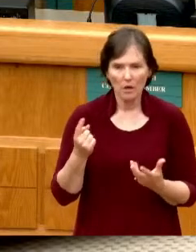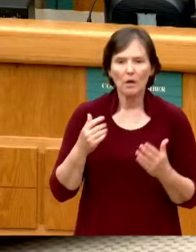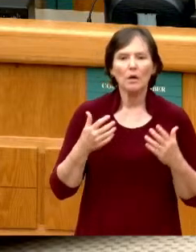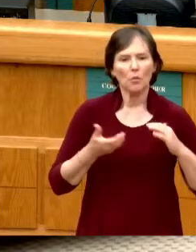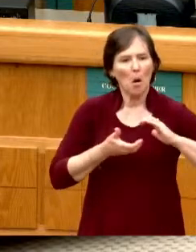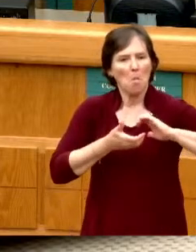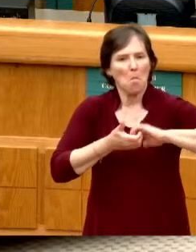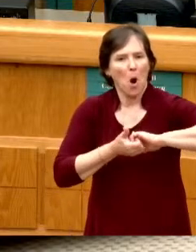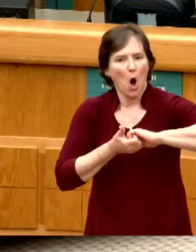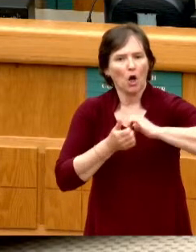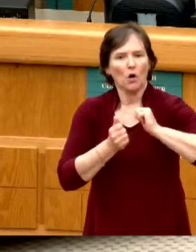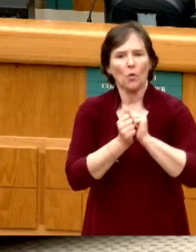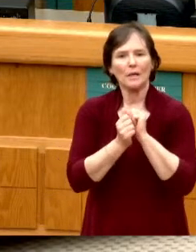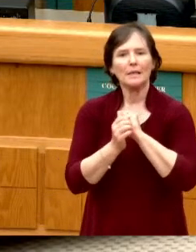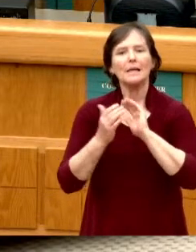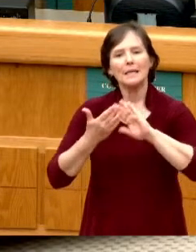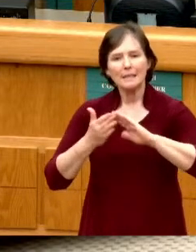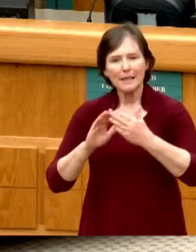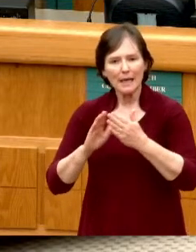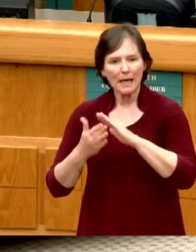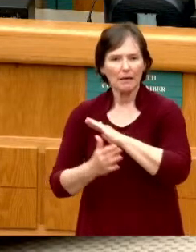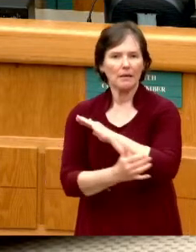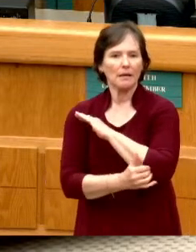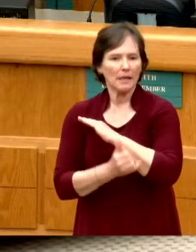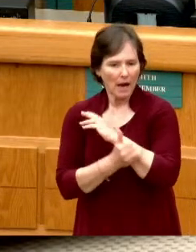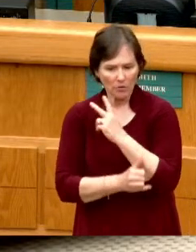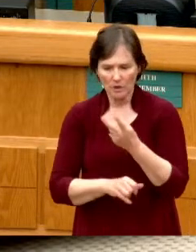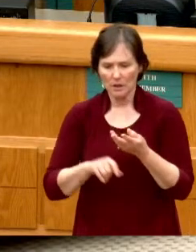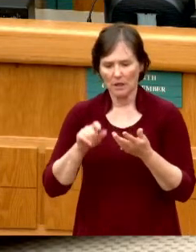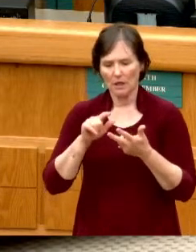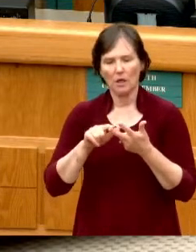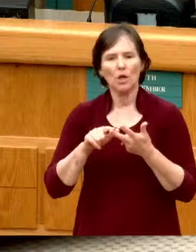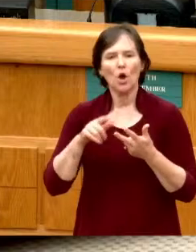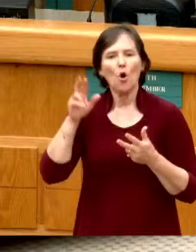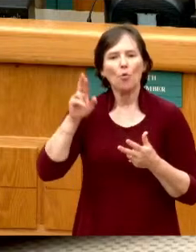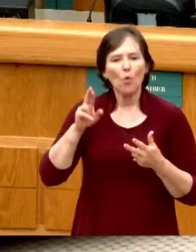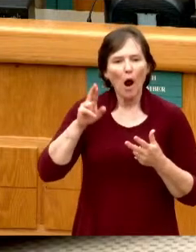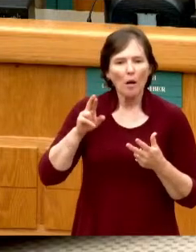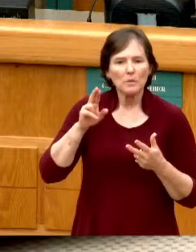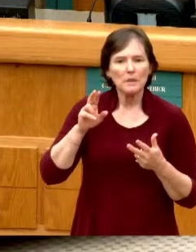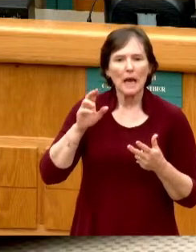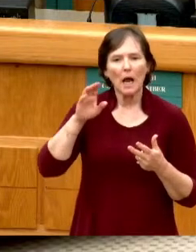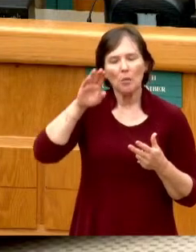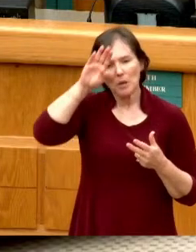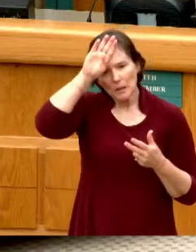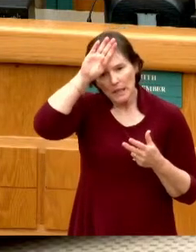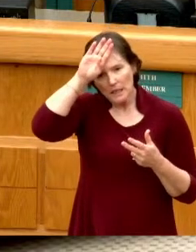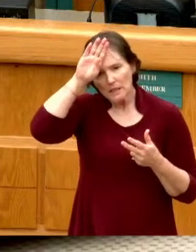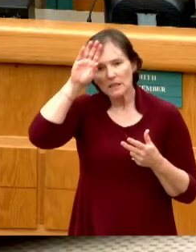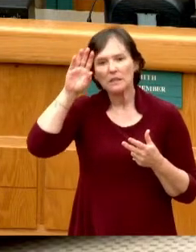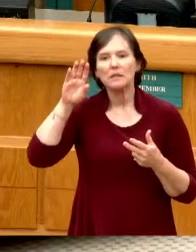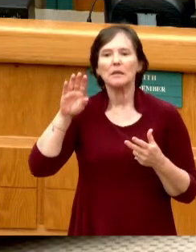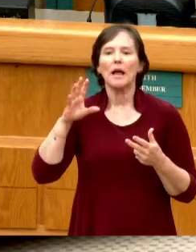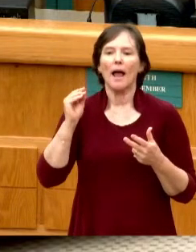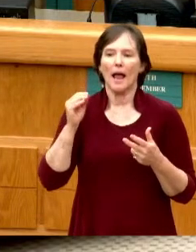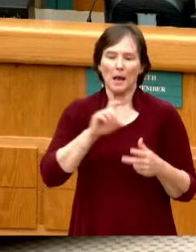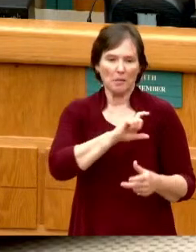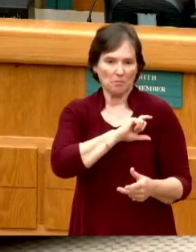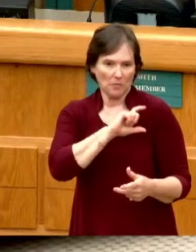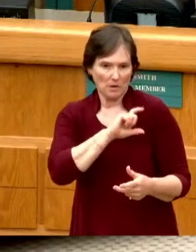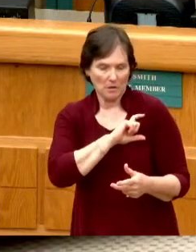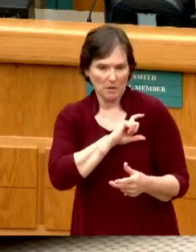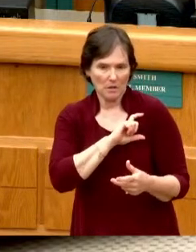county partners. We also have Robstown Sheriff's Department. We have the Robstown EMS there, Texas A&M, Corpus